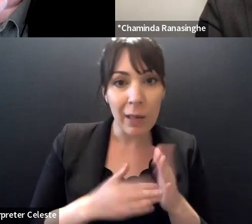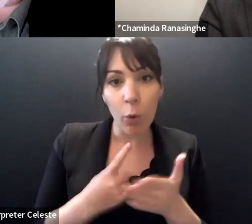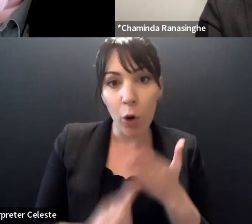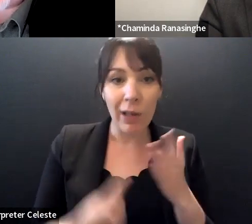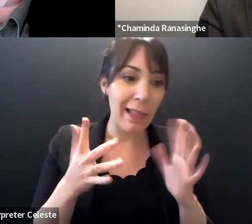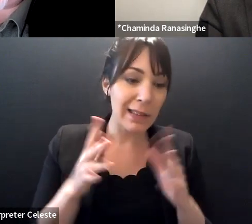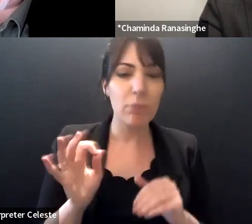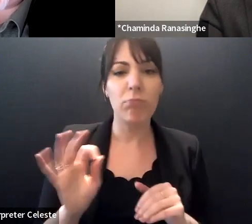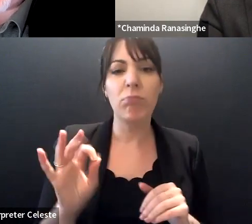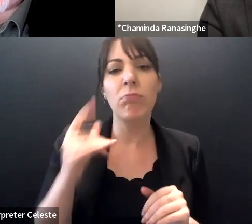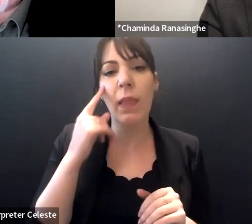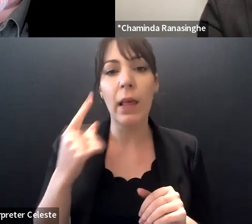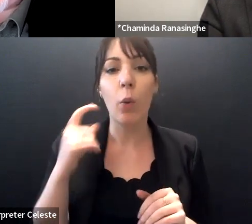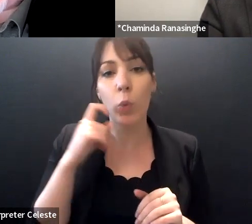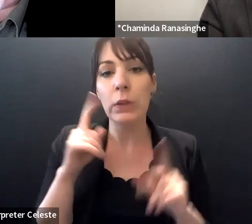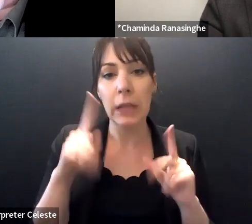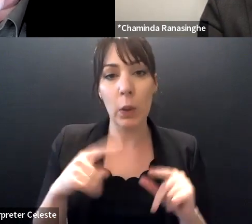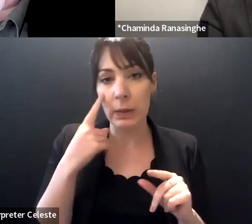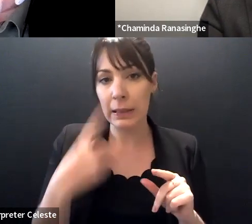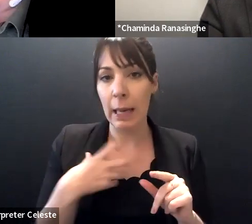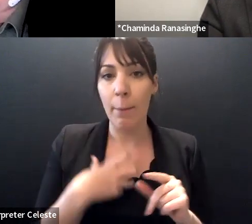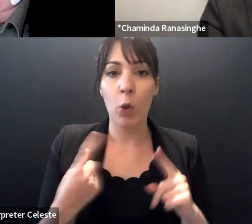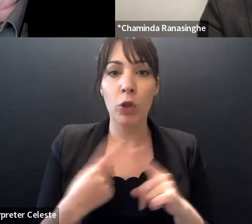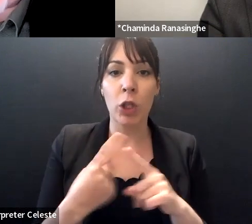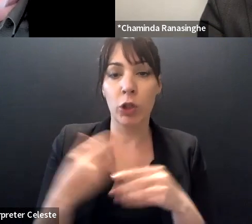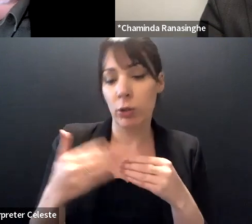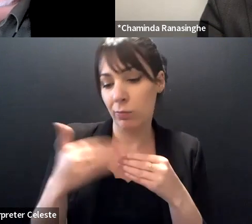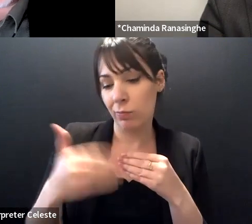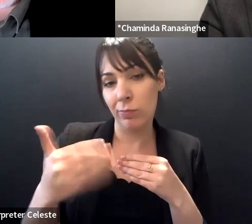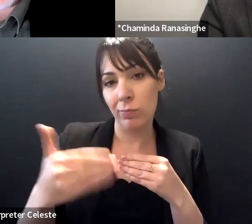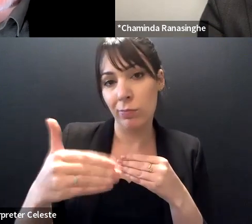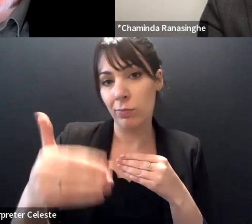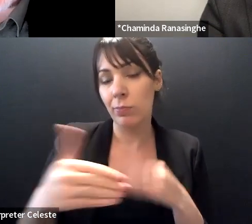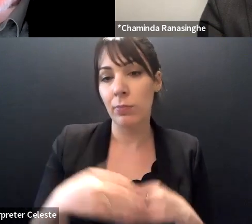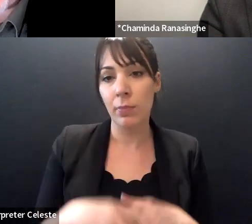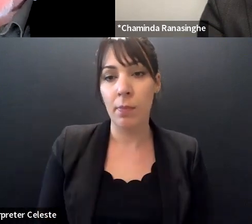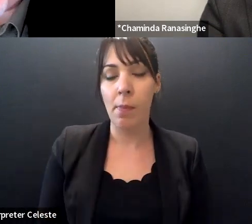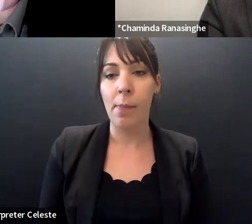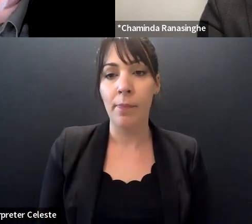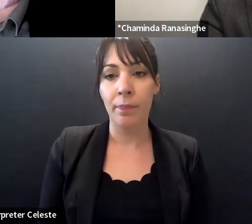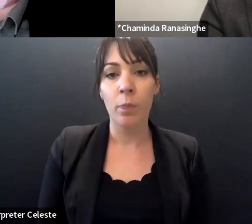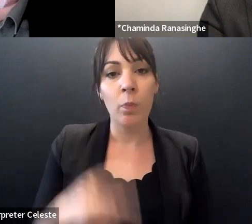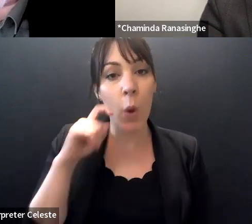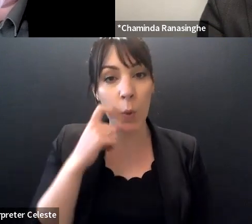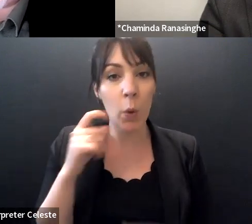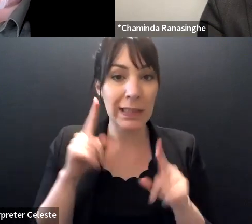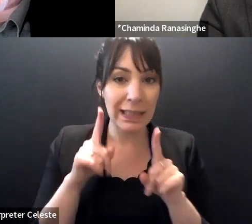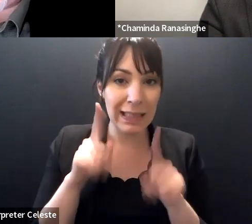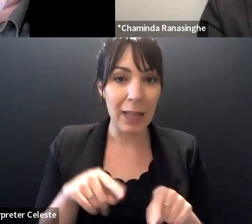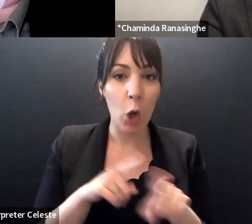think we'll start to see some of these start to emerge, and the sector will start to look at what's happening at different institutions, TAFE as well,